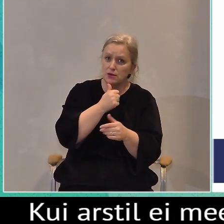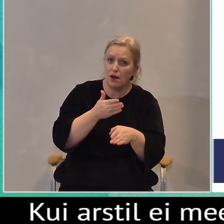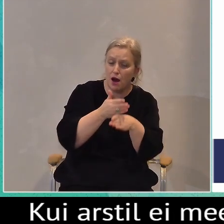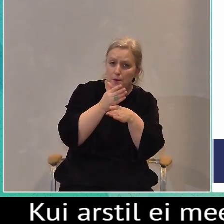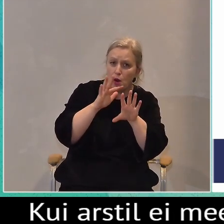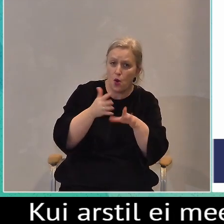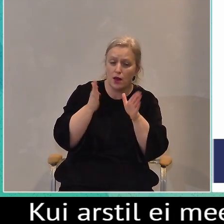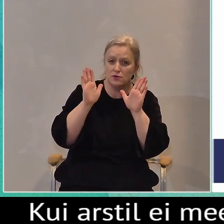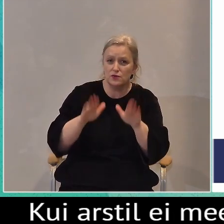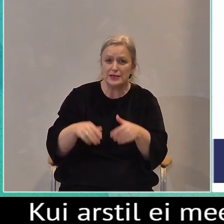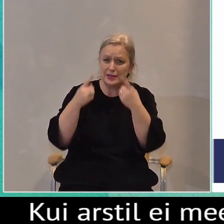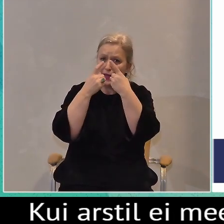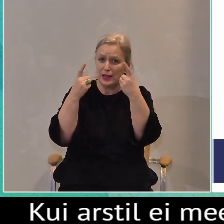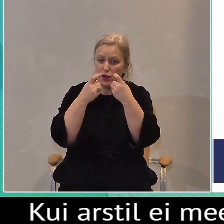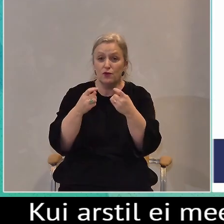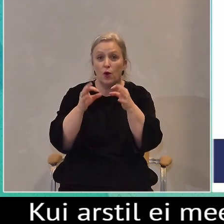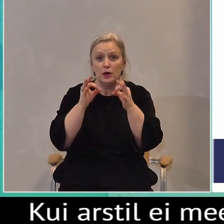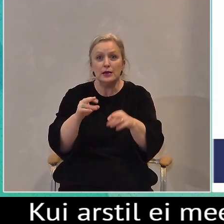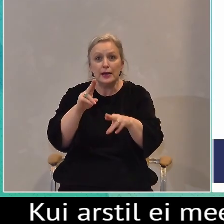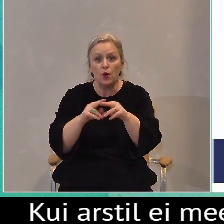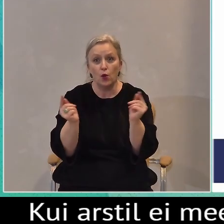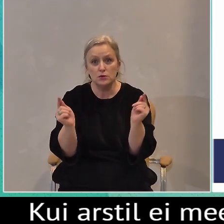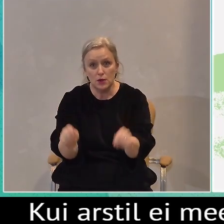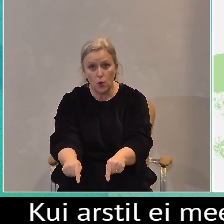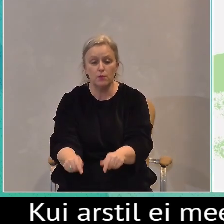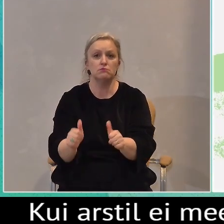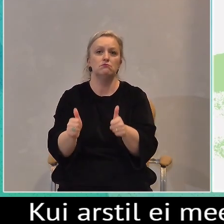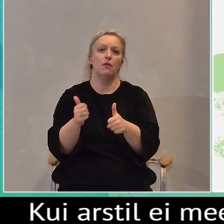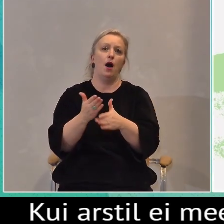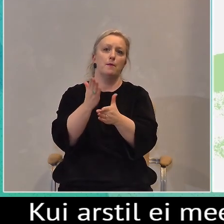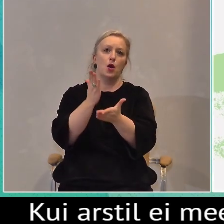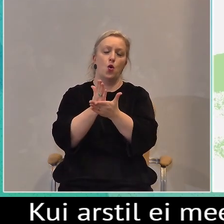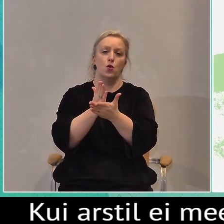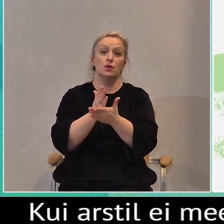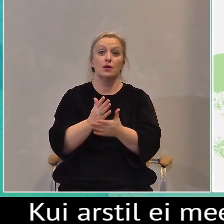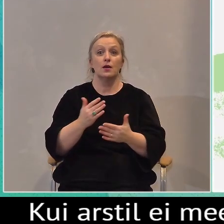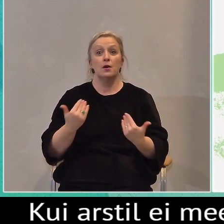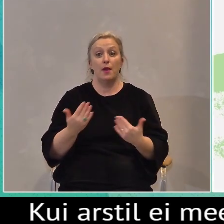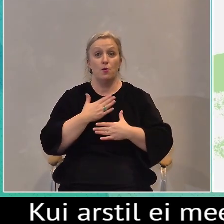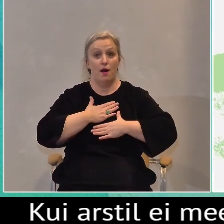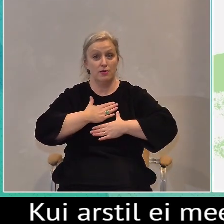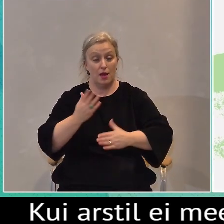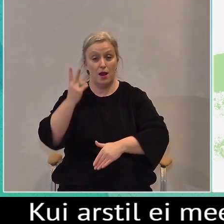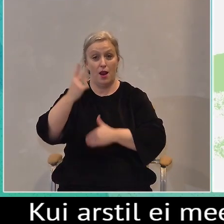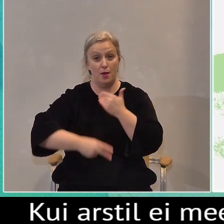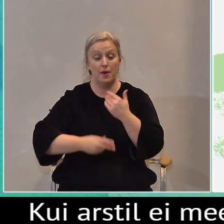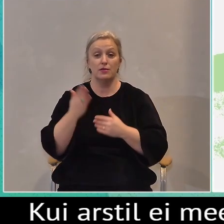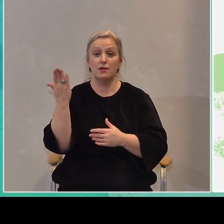people who could be helped through clinical trials would have the information they need about